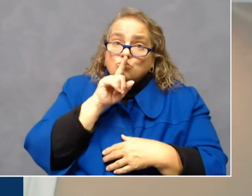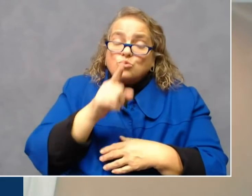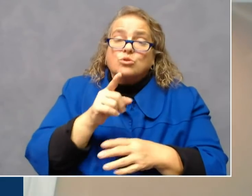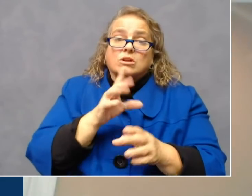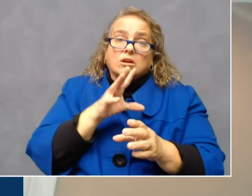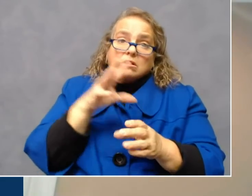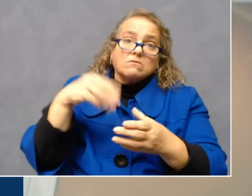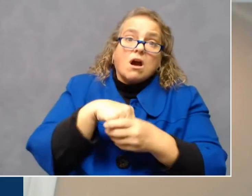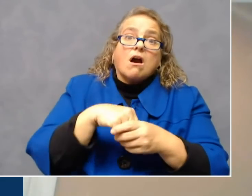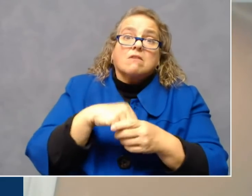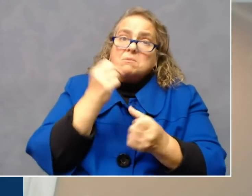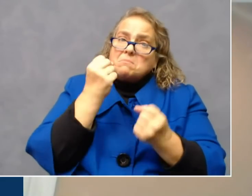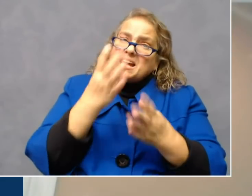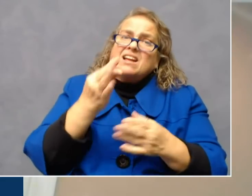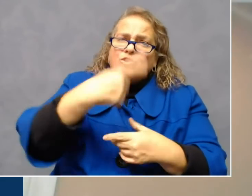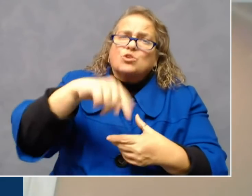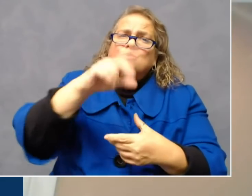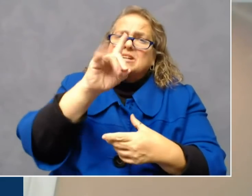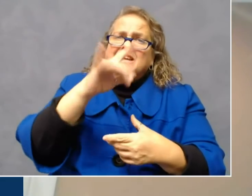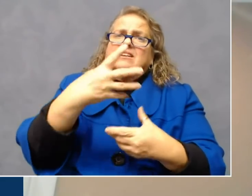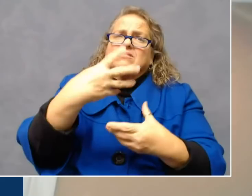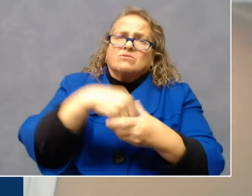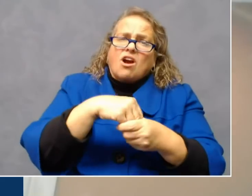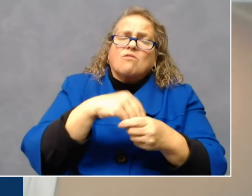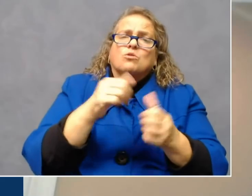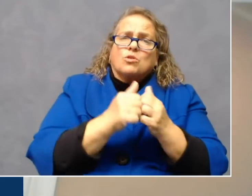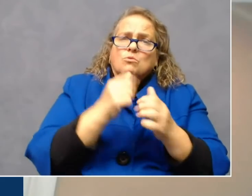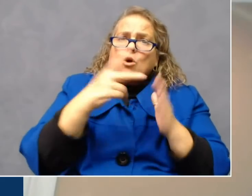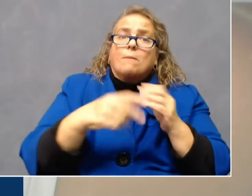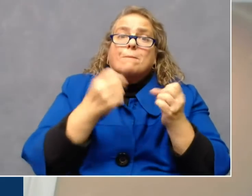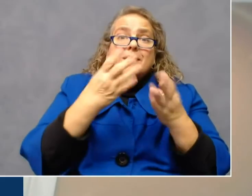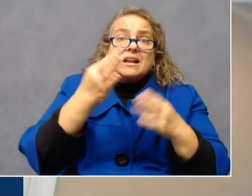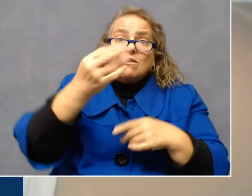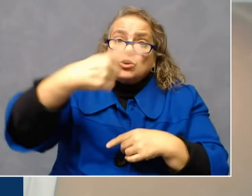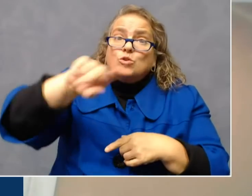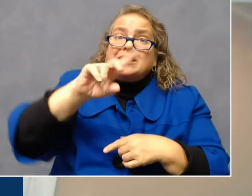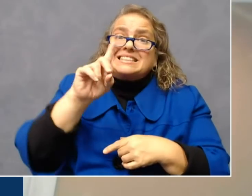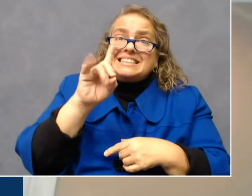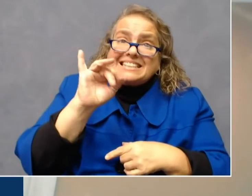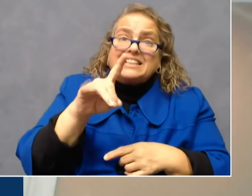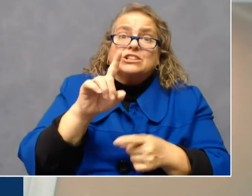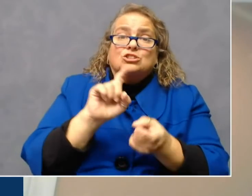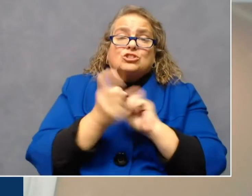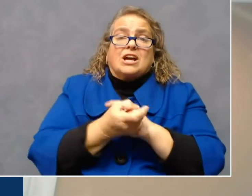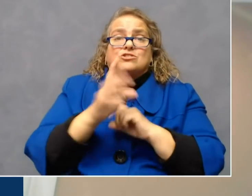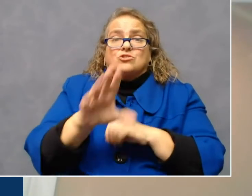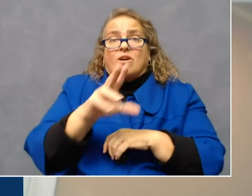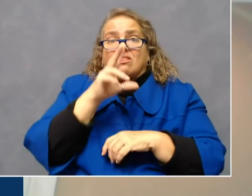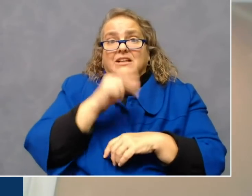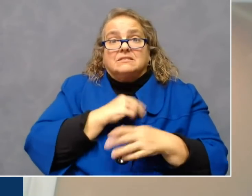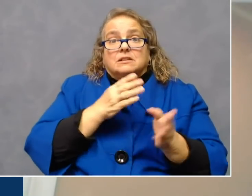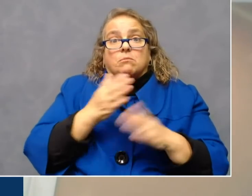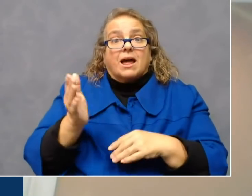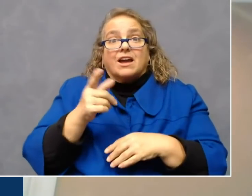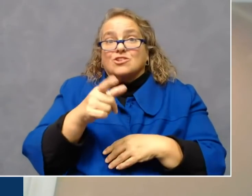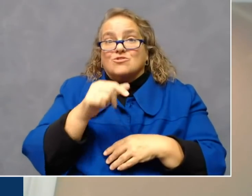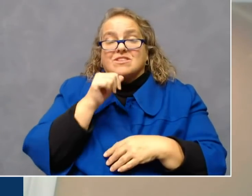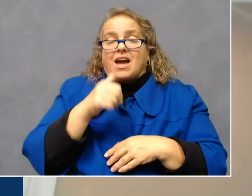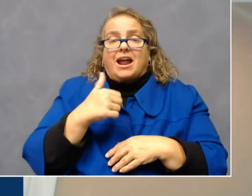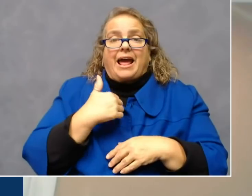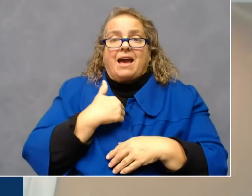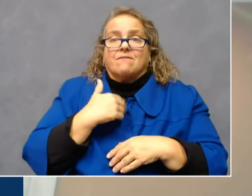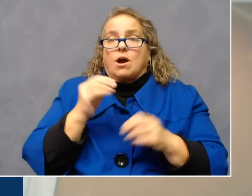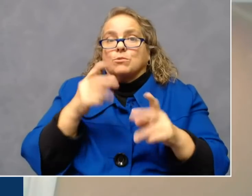them changed their Thanksgiving plans, and they didn't get to have the celebration with their family